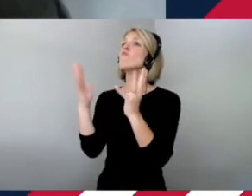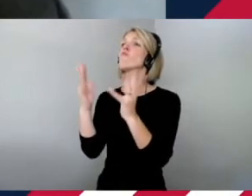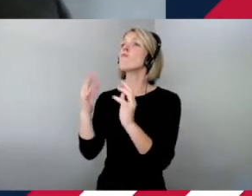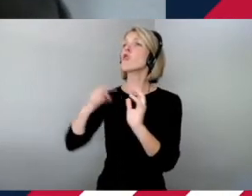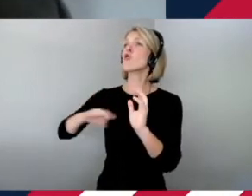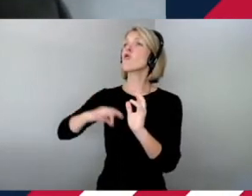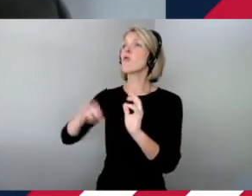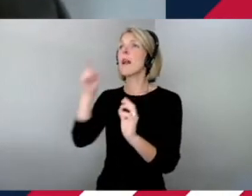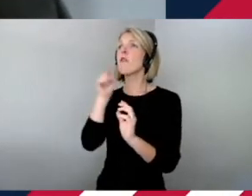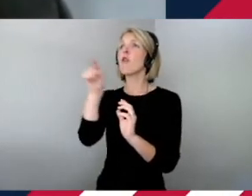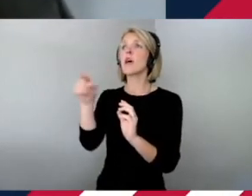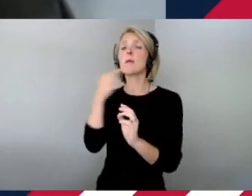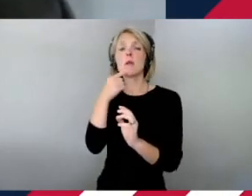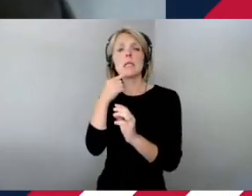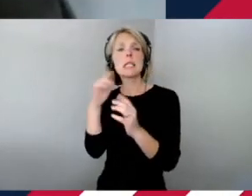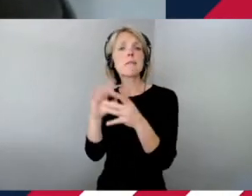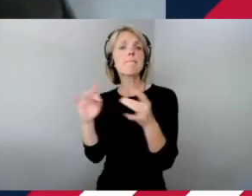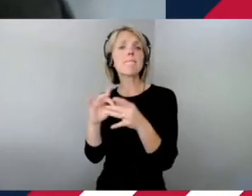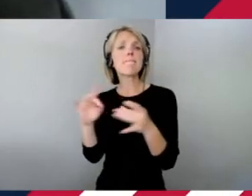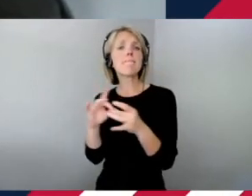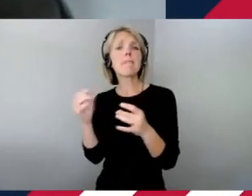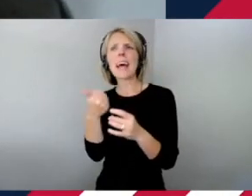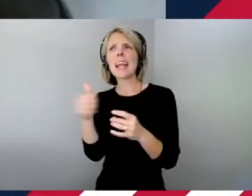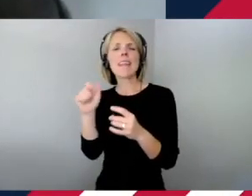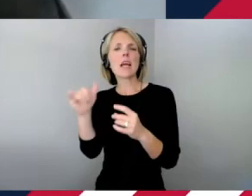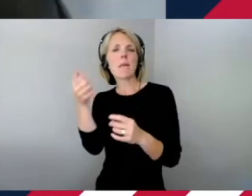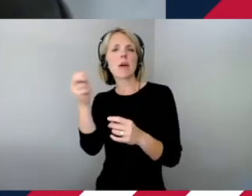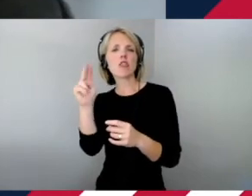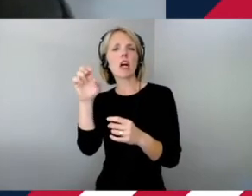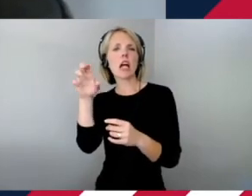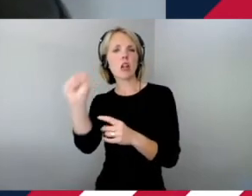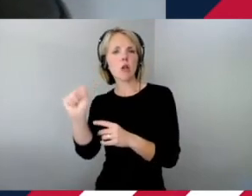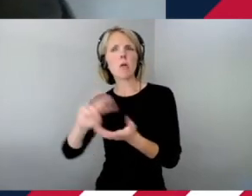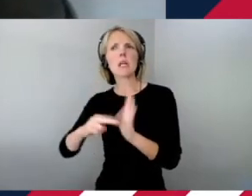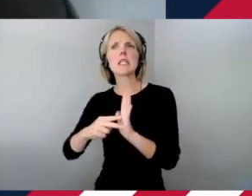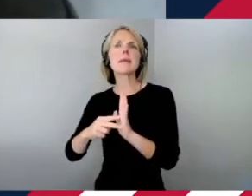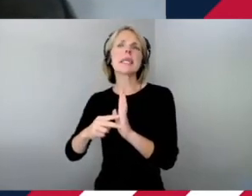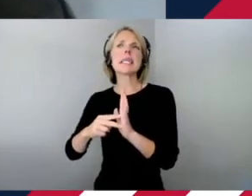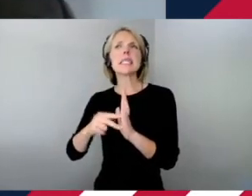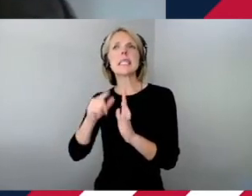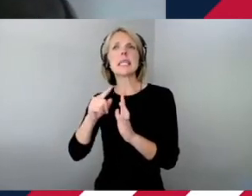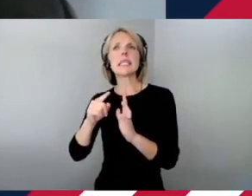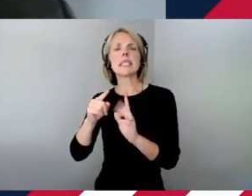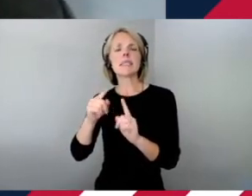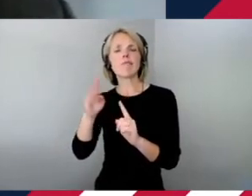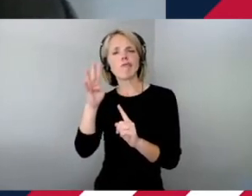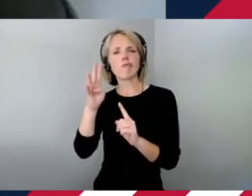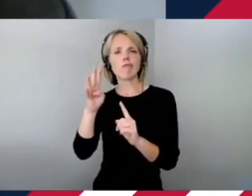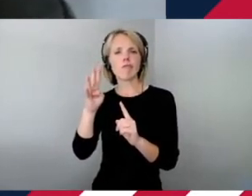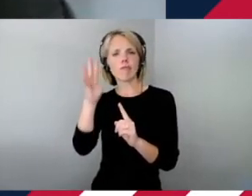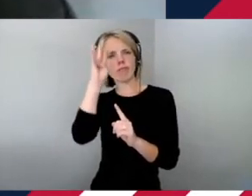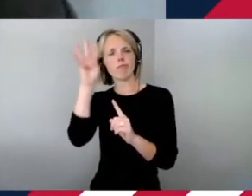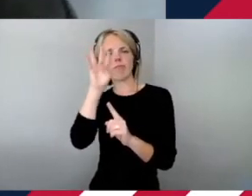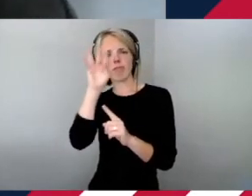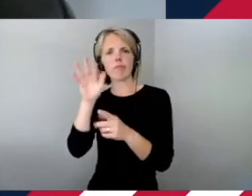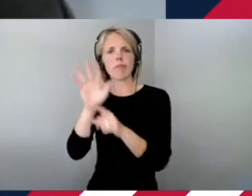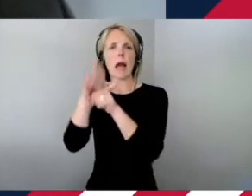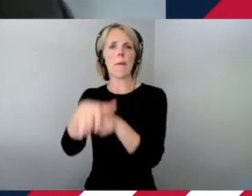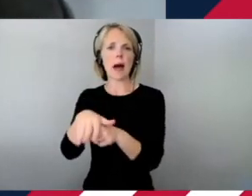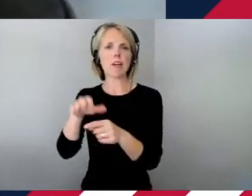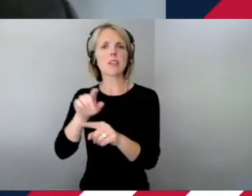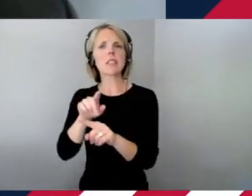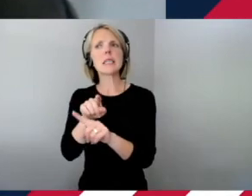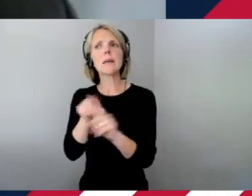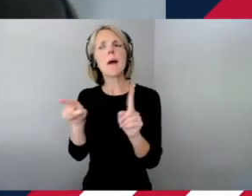him to say anything really substantive about John would have been carrying hypocrisy beyond even the limits that he's